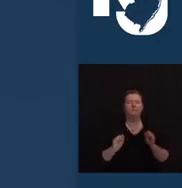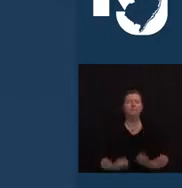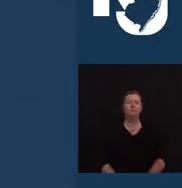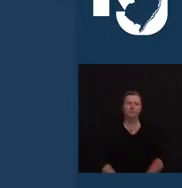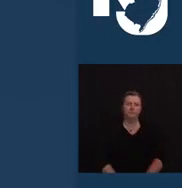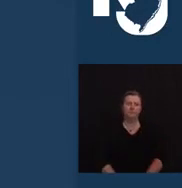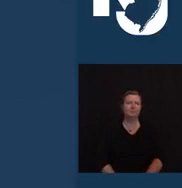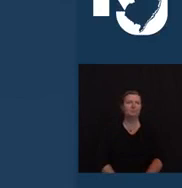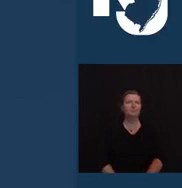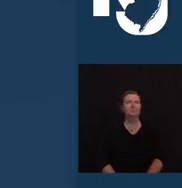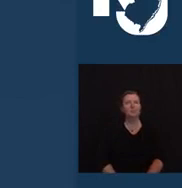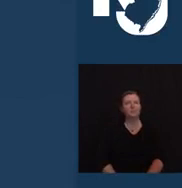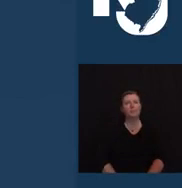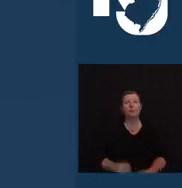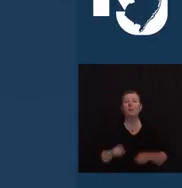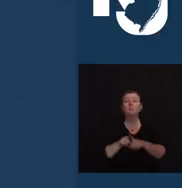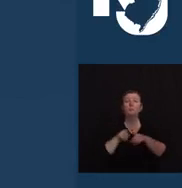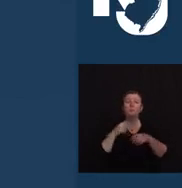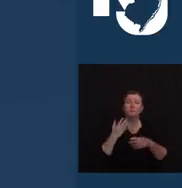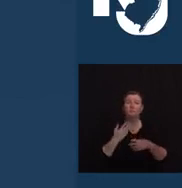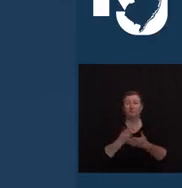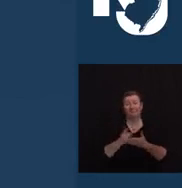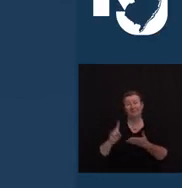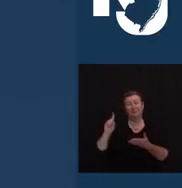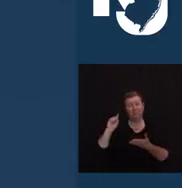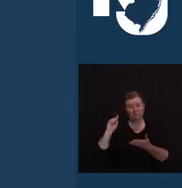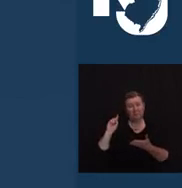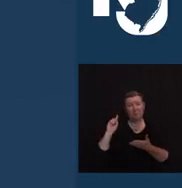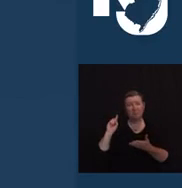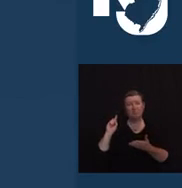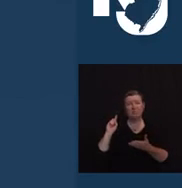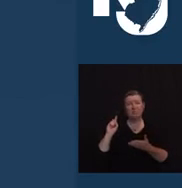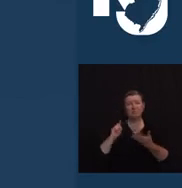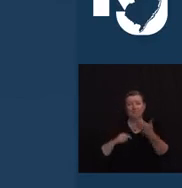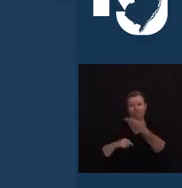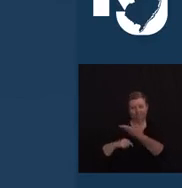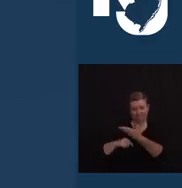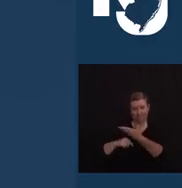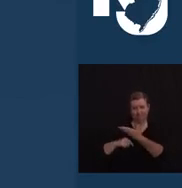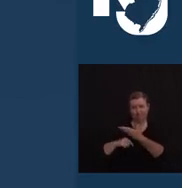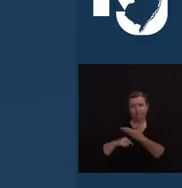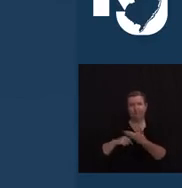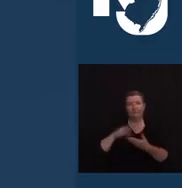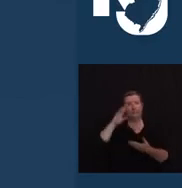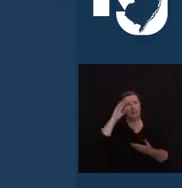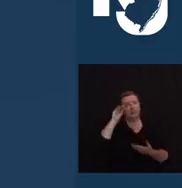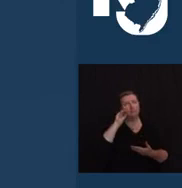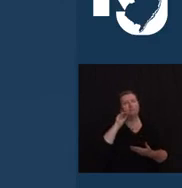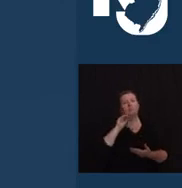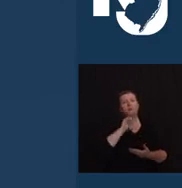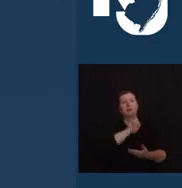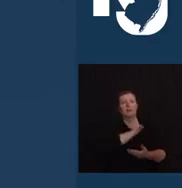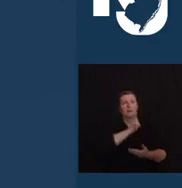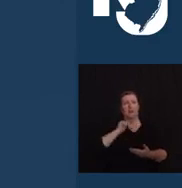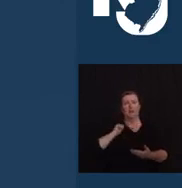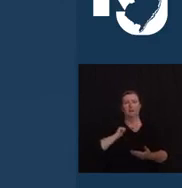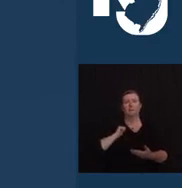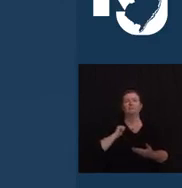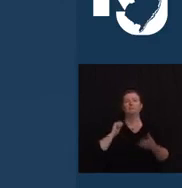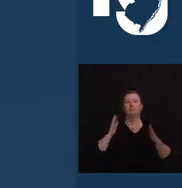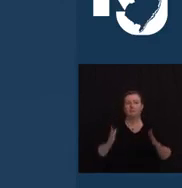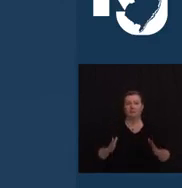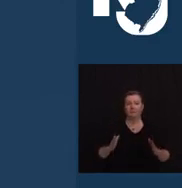And also last week, we learned of the passing of this guy, former Assemblyman and Fair Lawn Mayor Nicholas